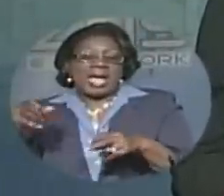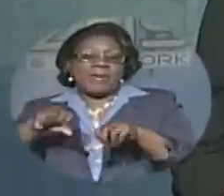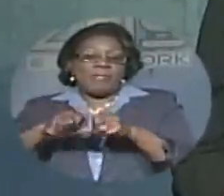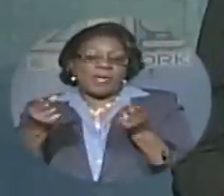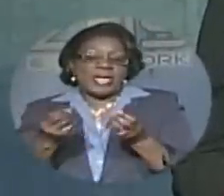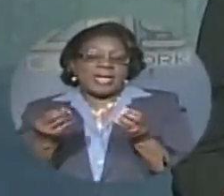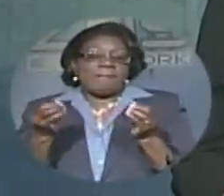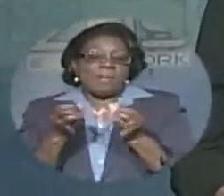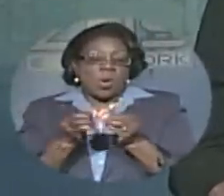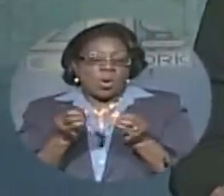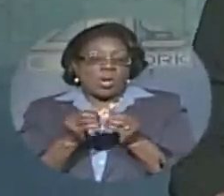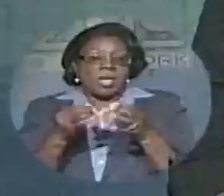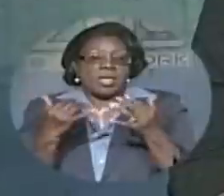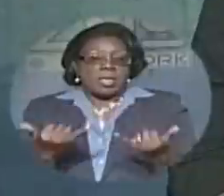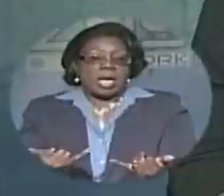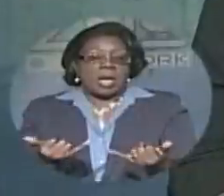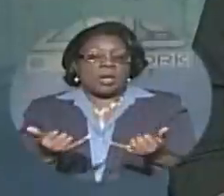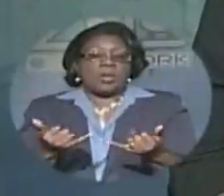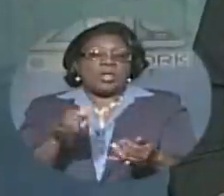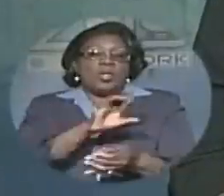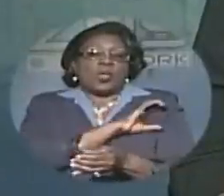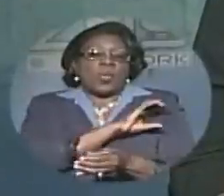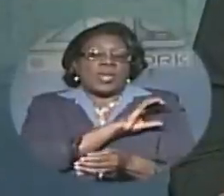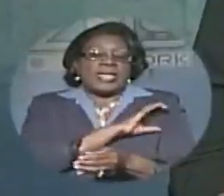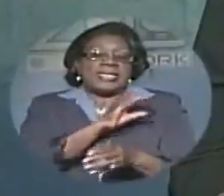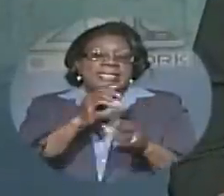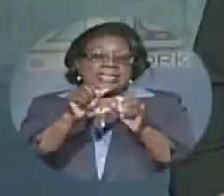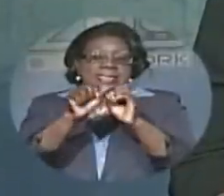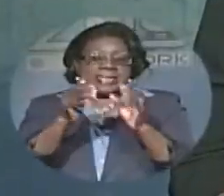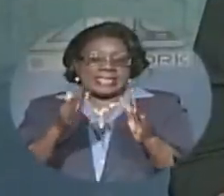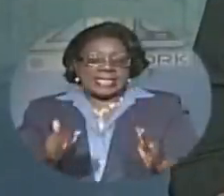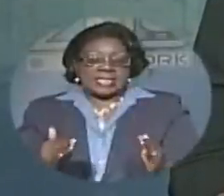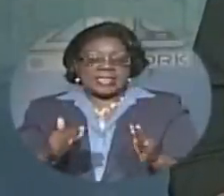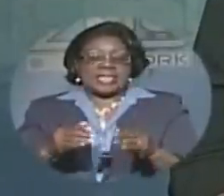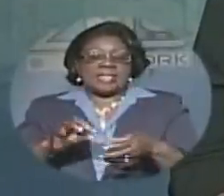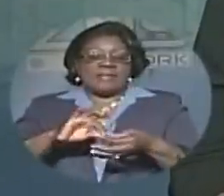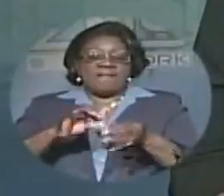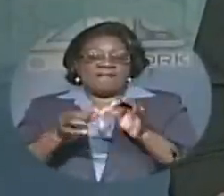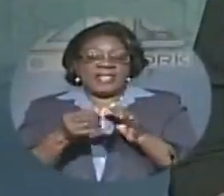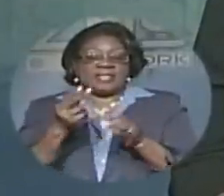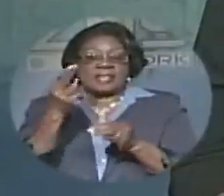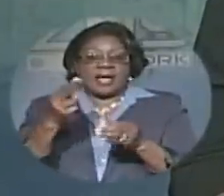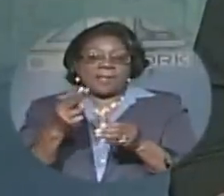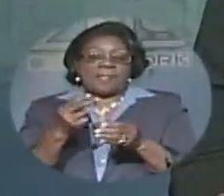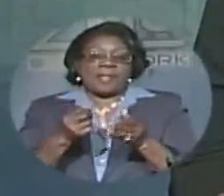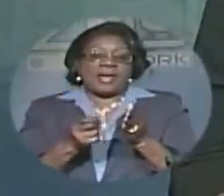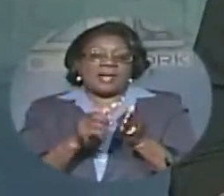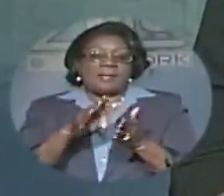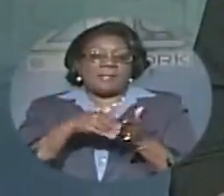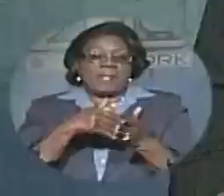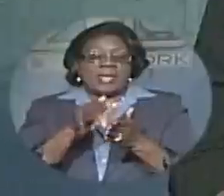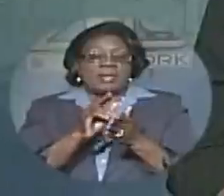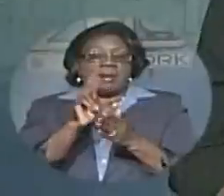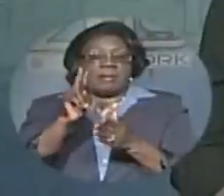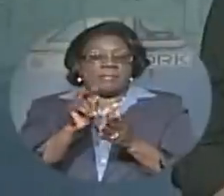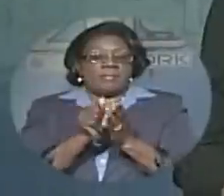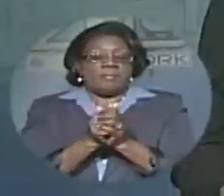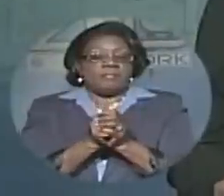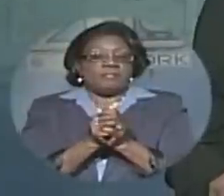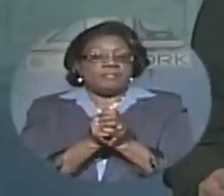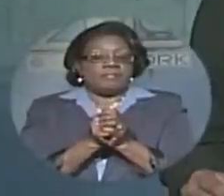has gotten a facelift. The station was officially opened today. In this report, Clint Watson tells us what else came along with the